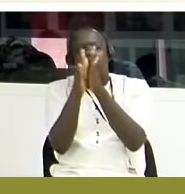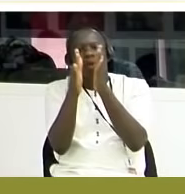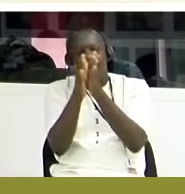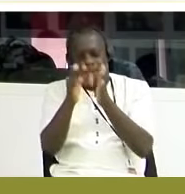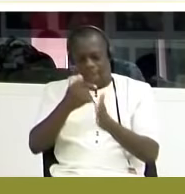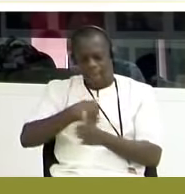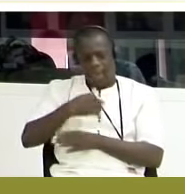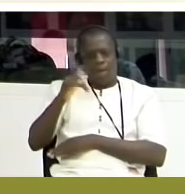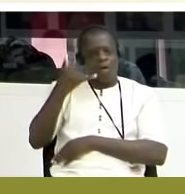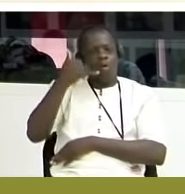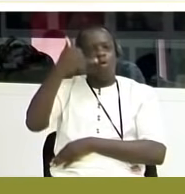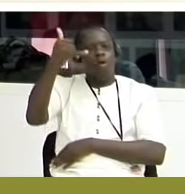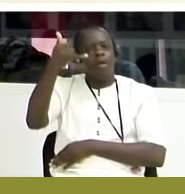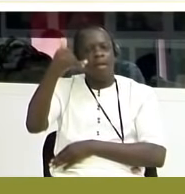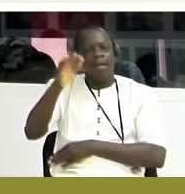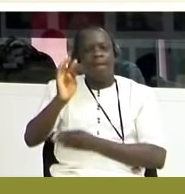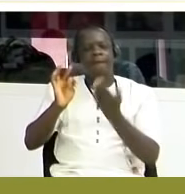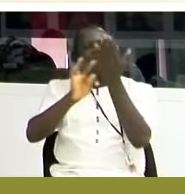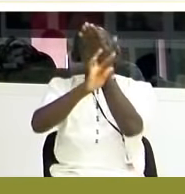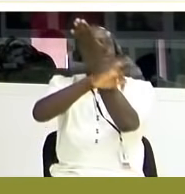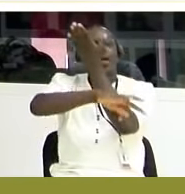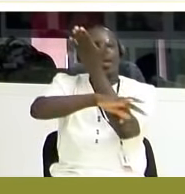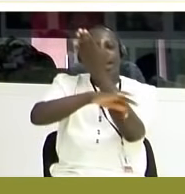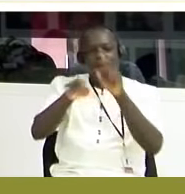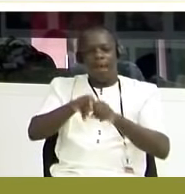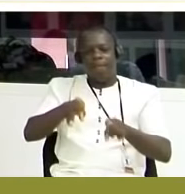barracks, and I was lucky to have on the line